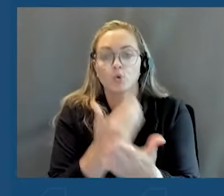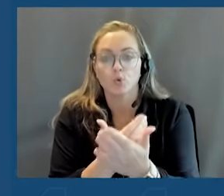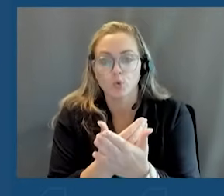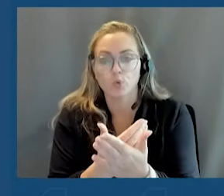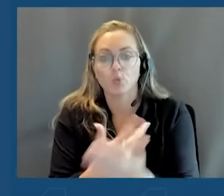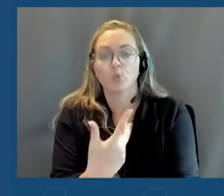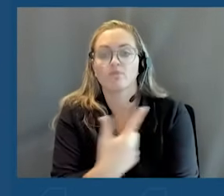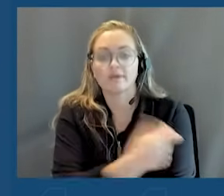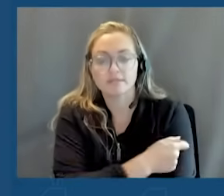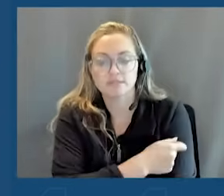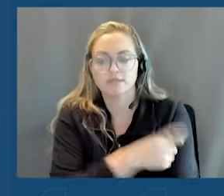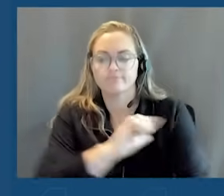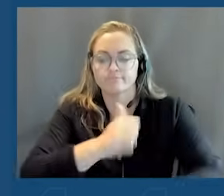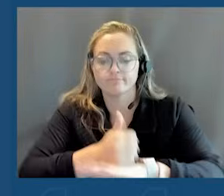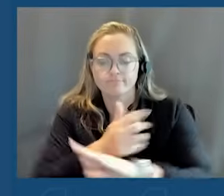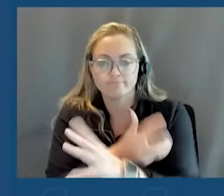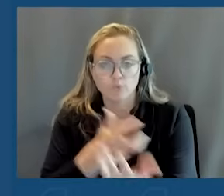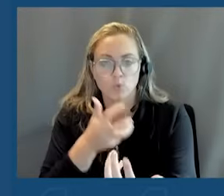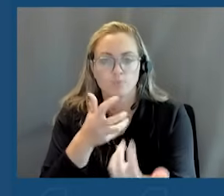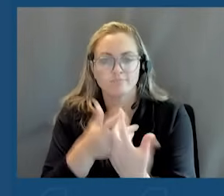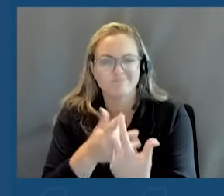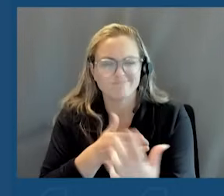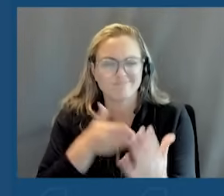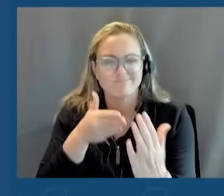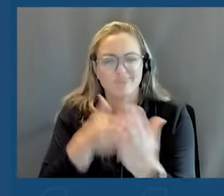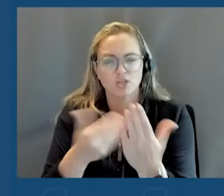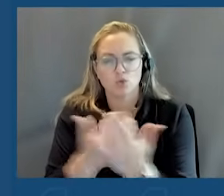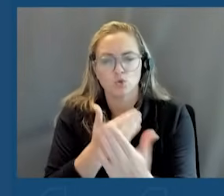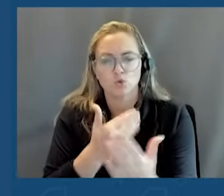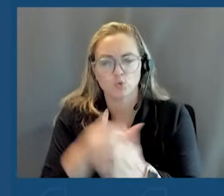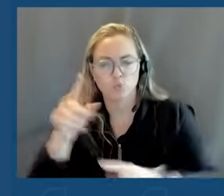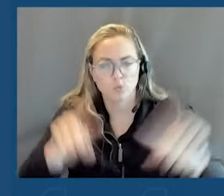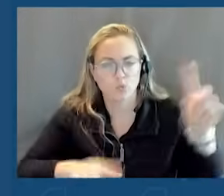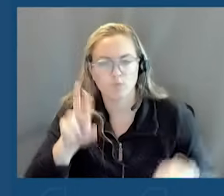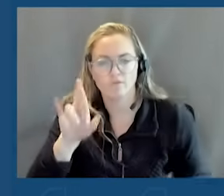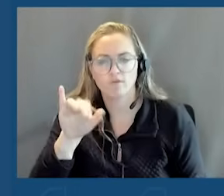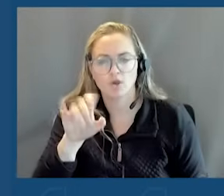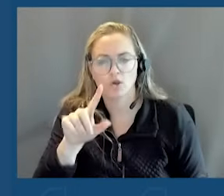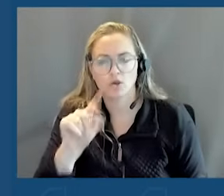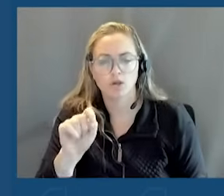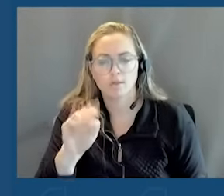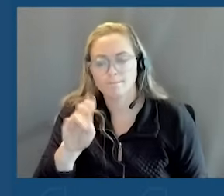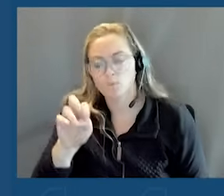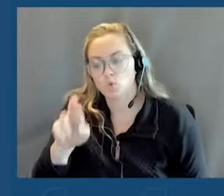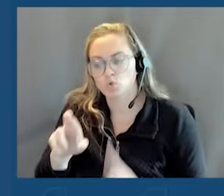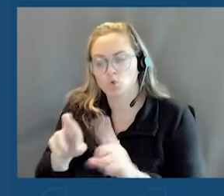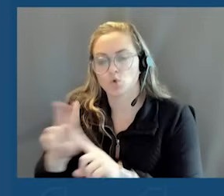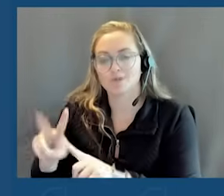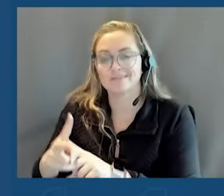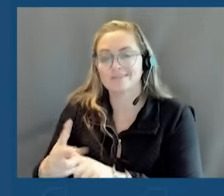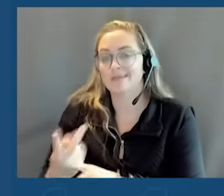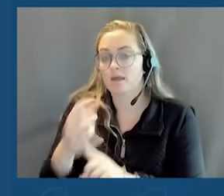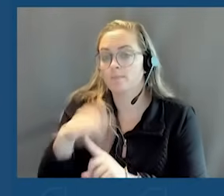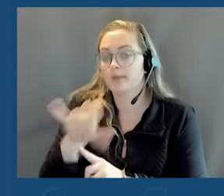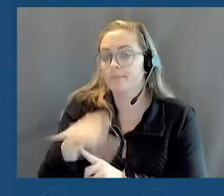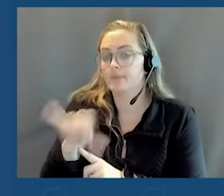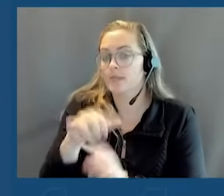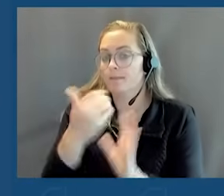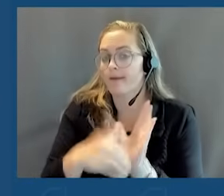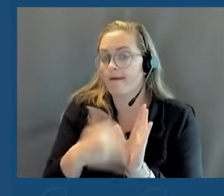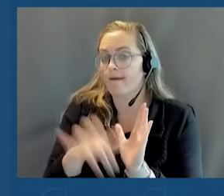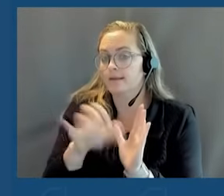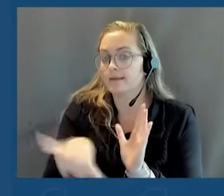vaccine designed to attack the new variants. A booster is a vaccine you get the same one over and over and over just to build